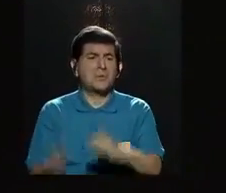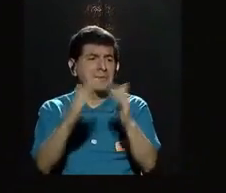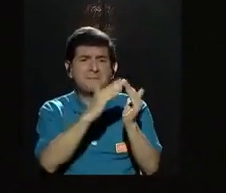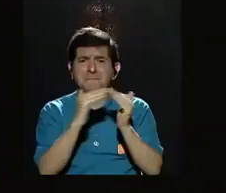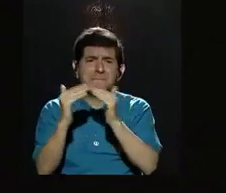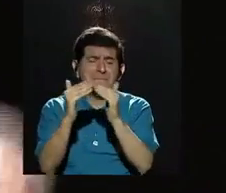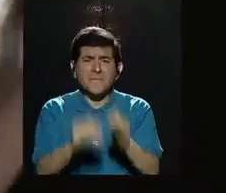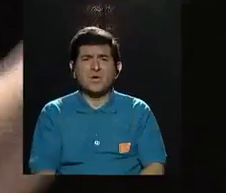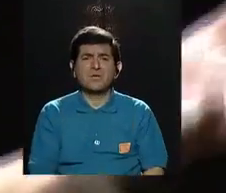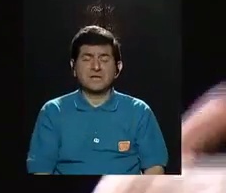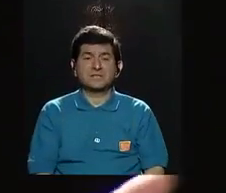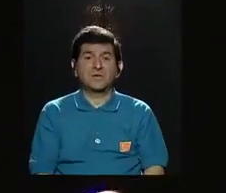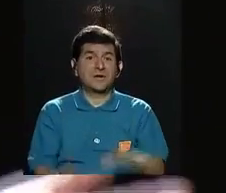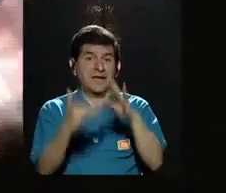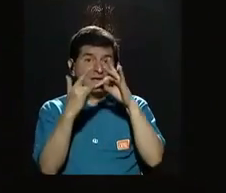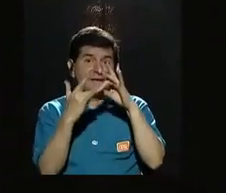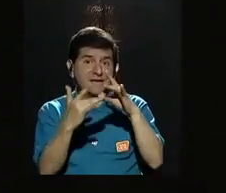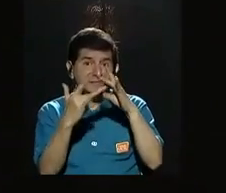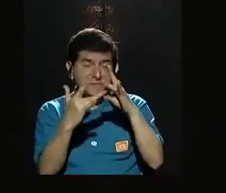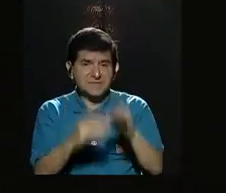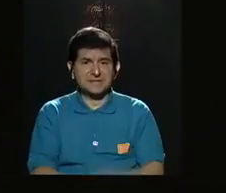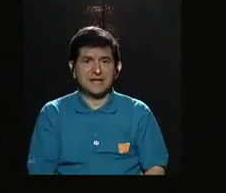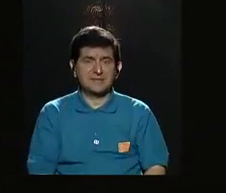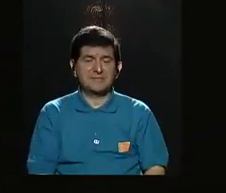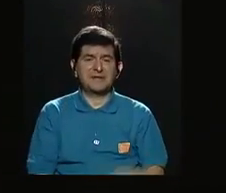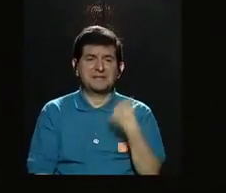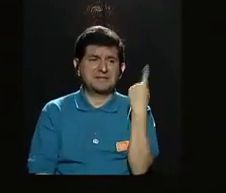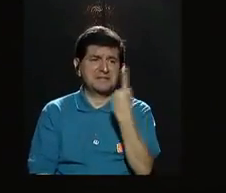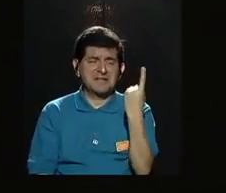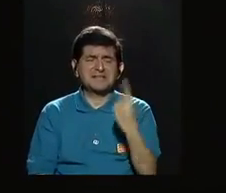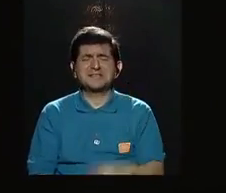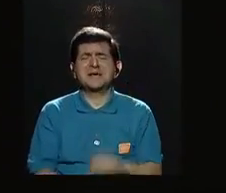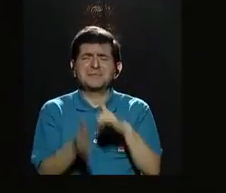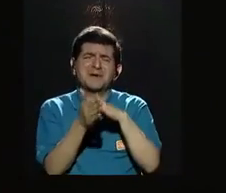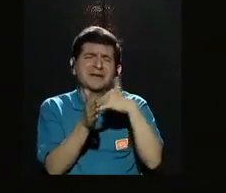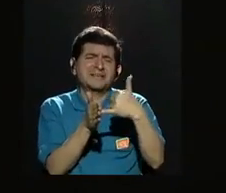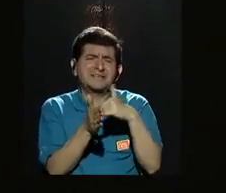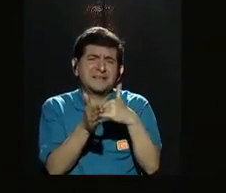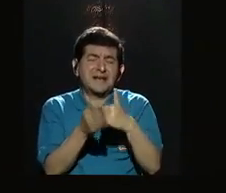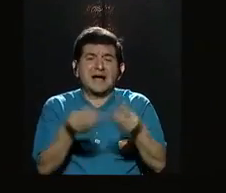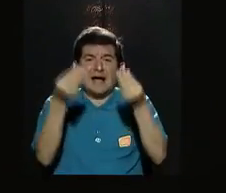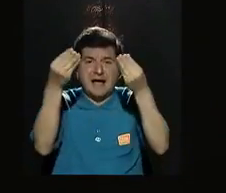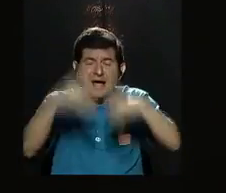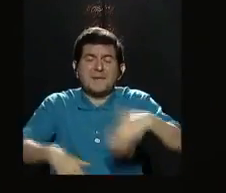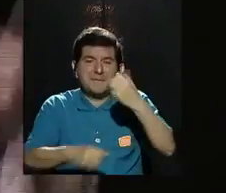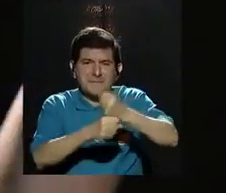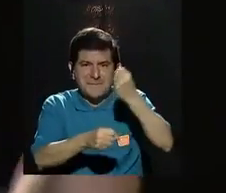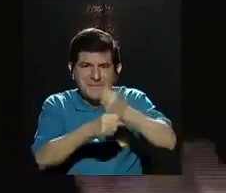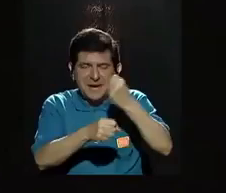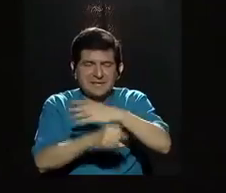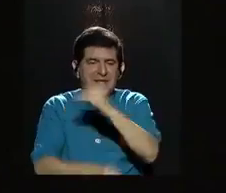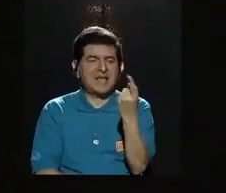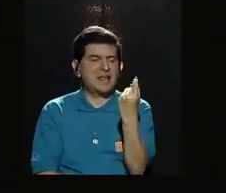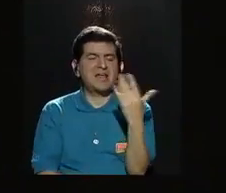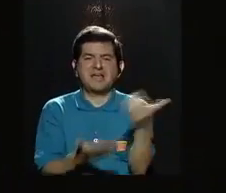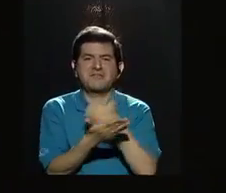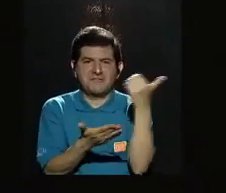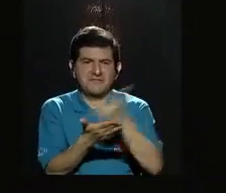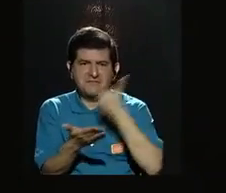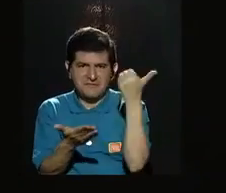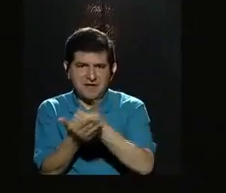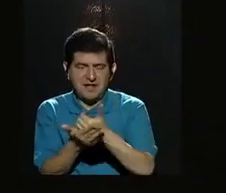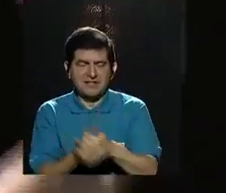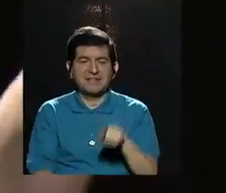among those who have always been vulnerable to job loss and the lack of resources. This is how racism